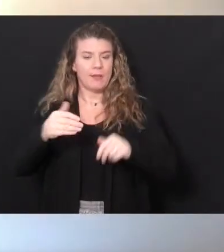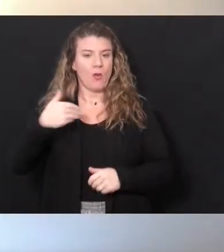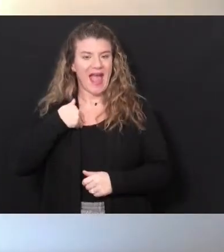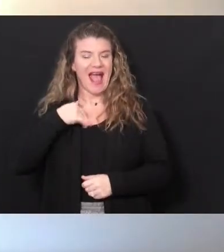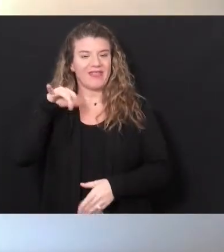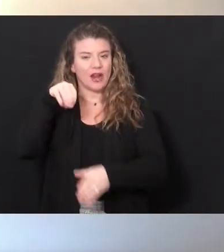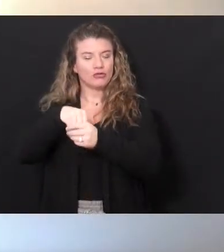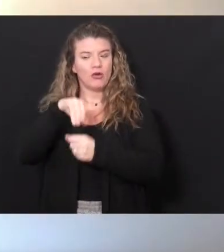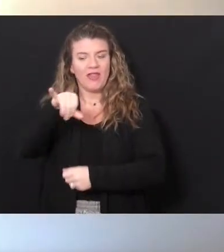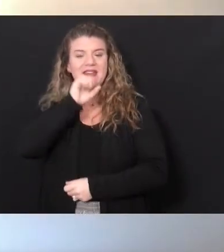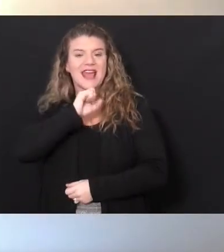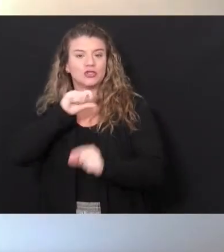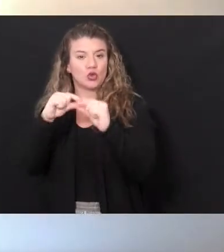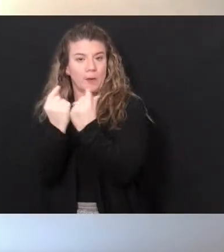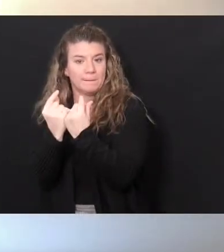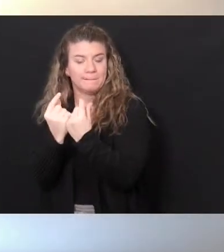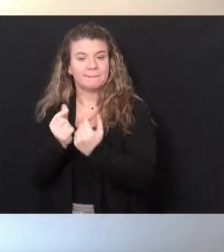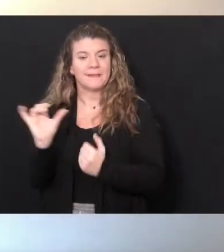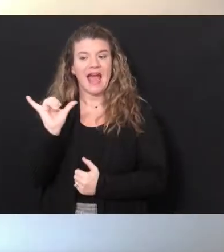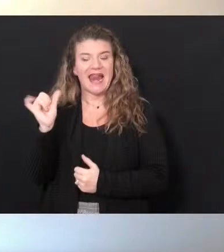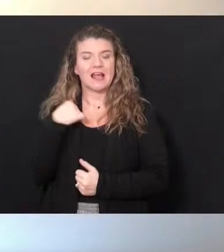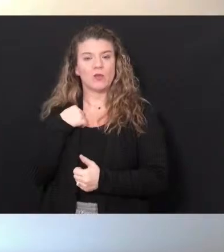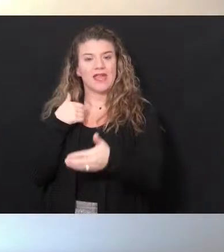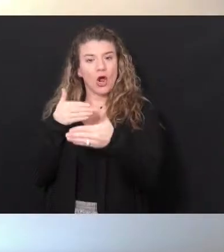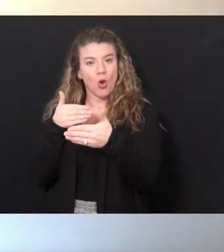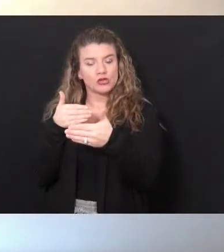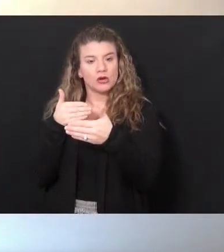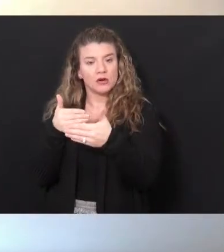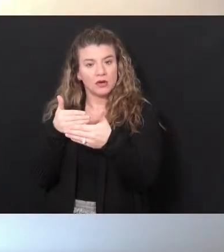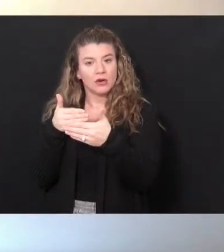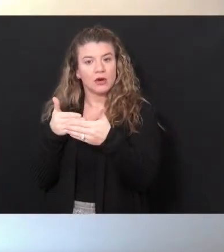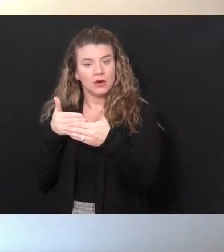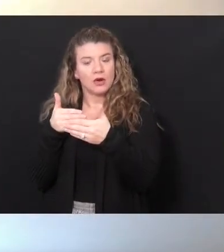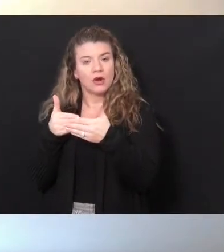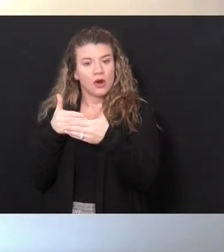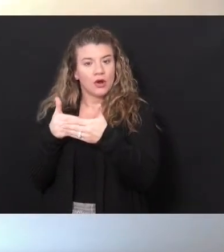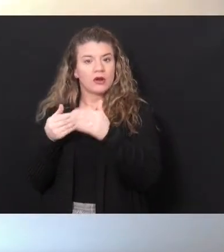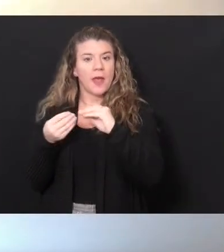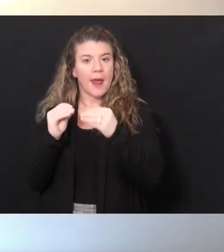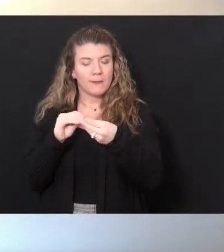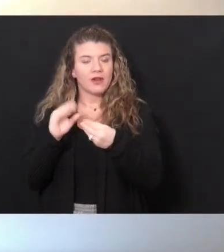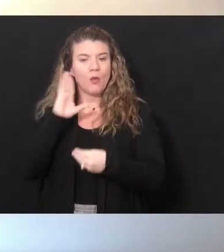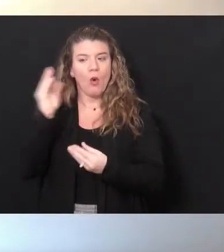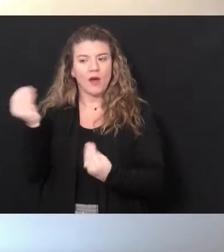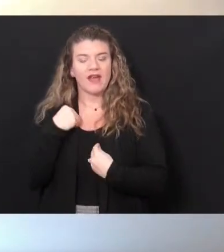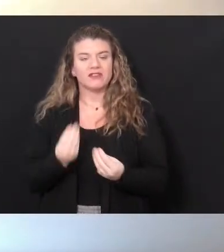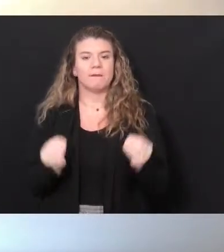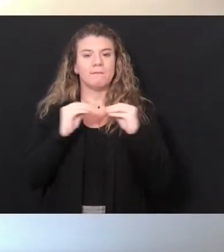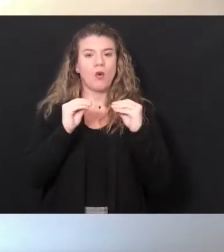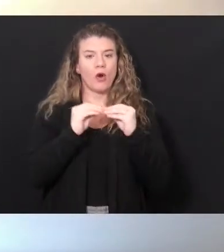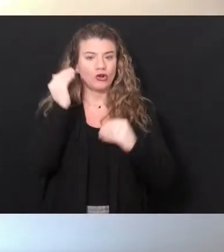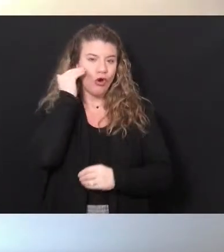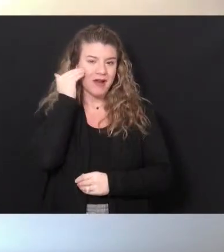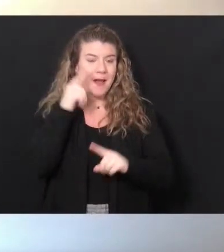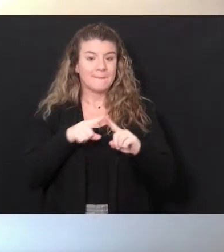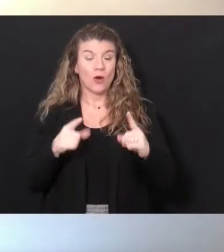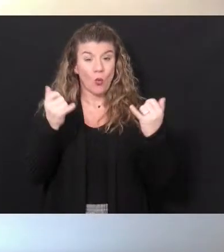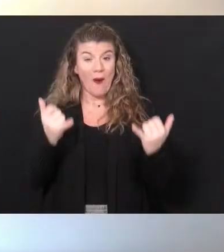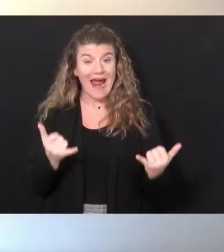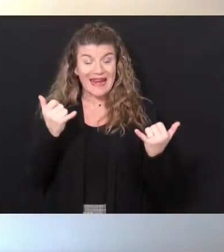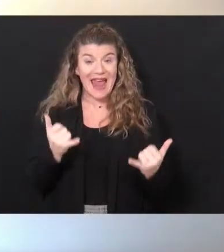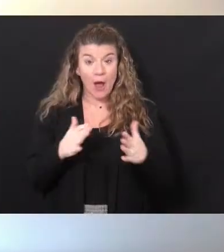age group. And as we get closer to those numbers, it'll give us a better indication. But right now, in that